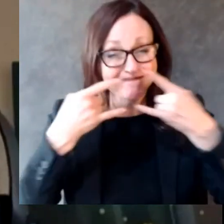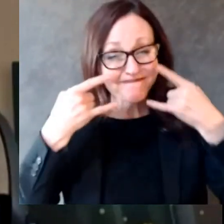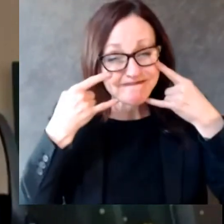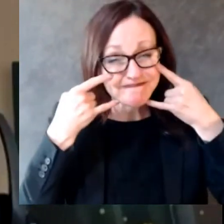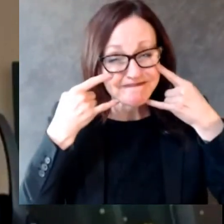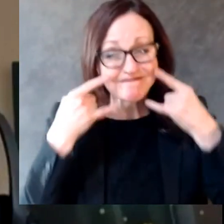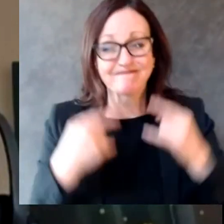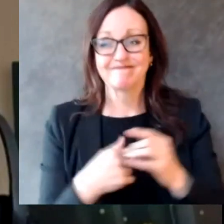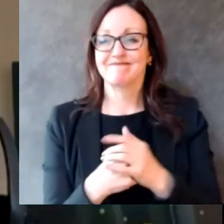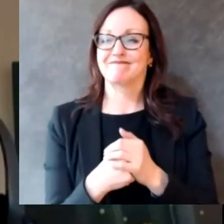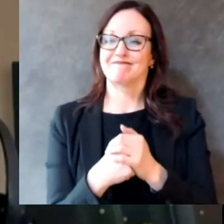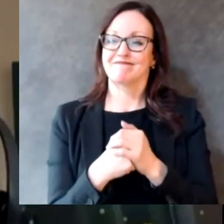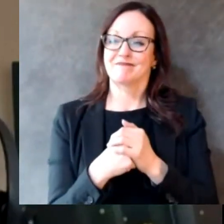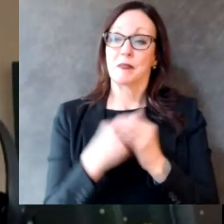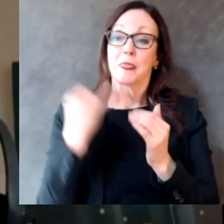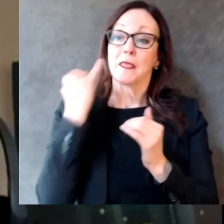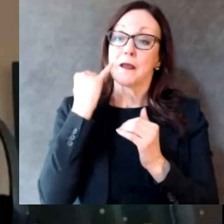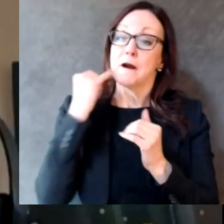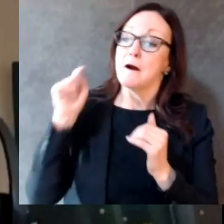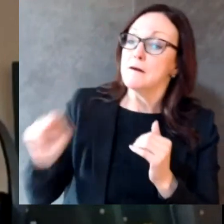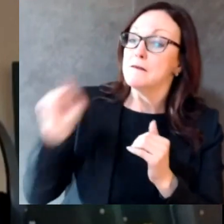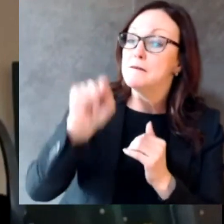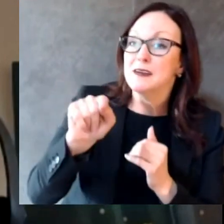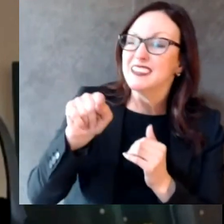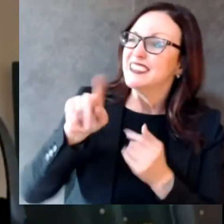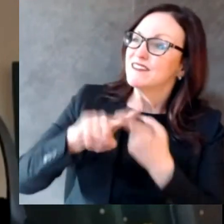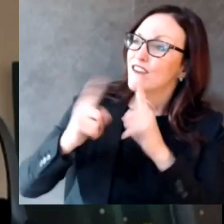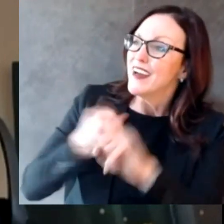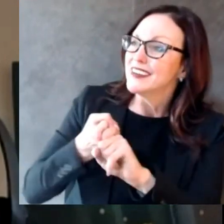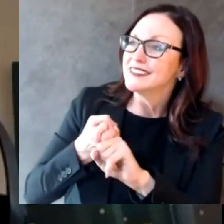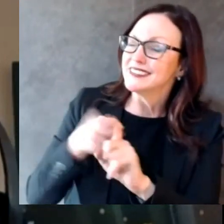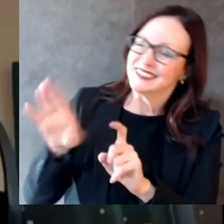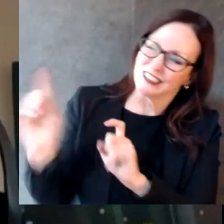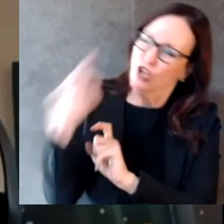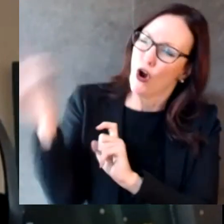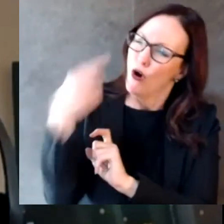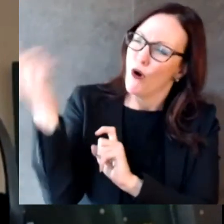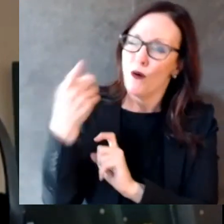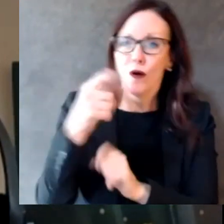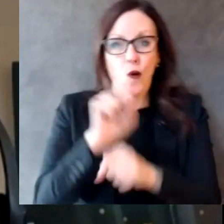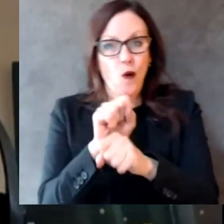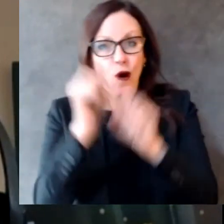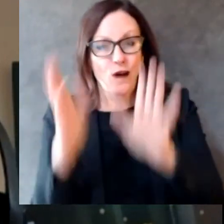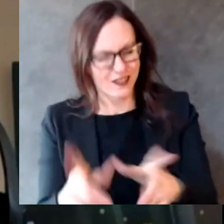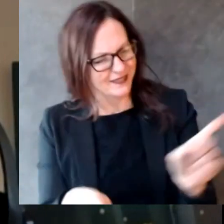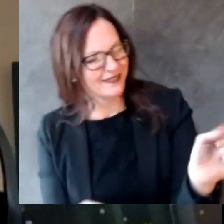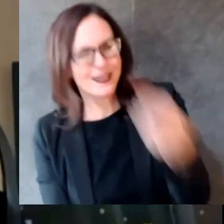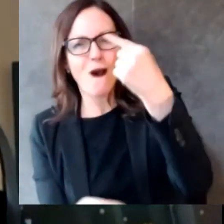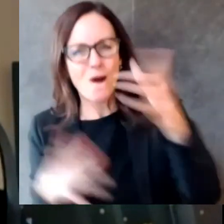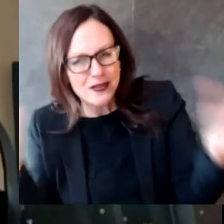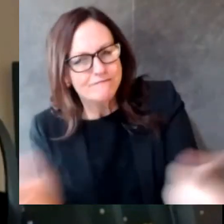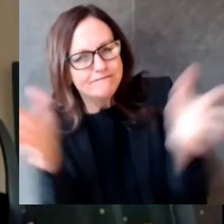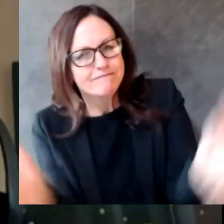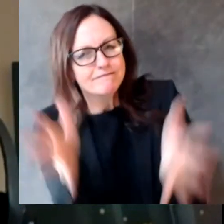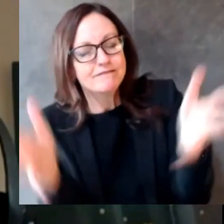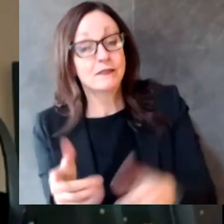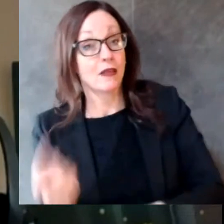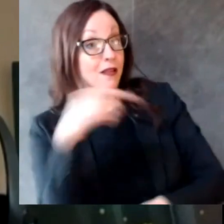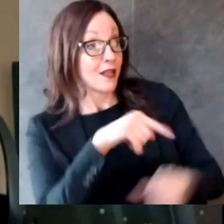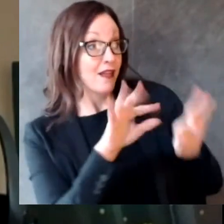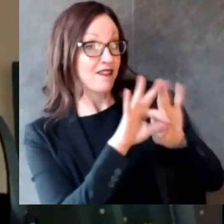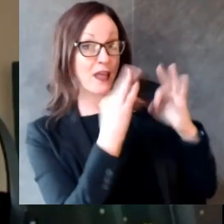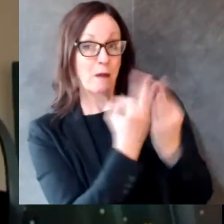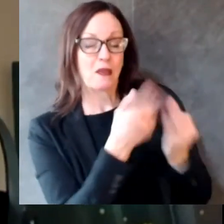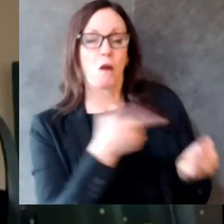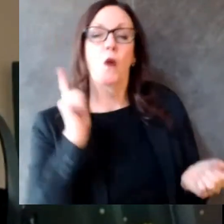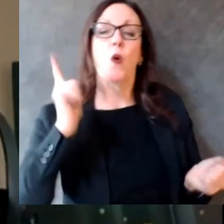or walk-in clinics. And thank you for doing your part to stop the spread. And with that, I'll turn